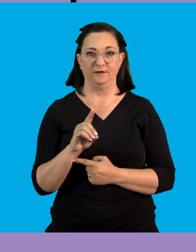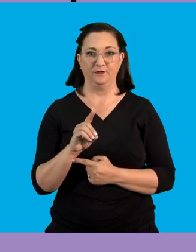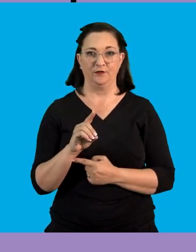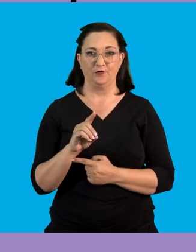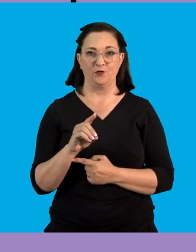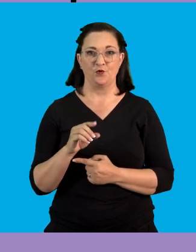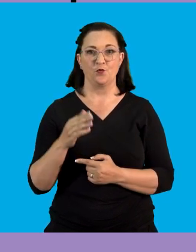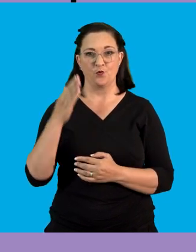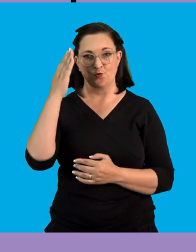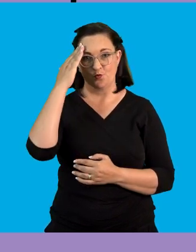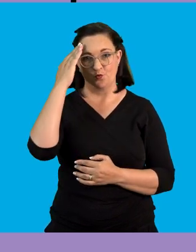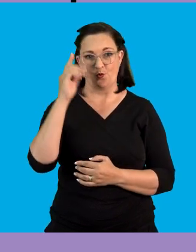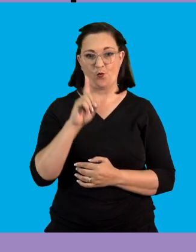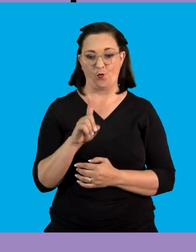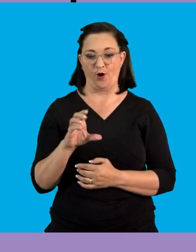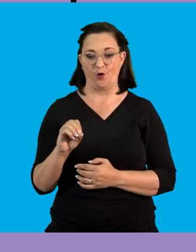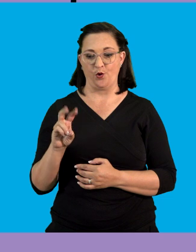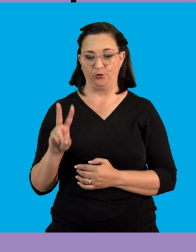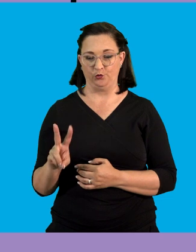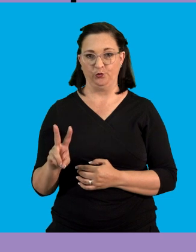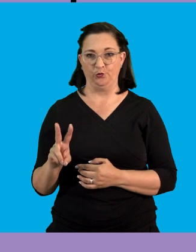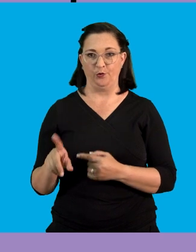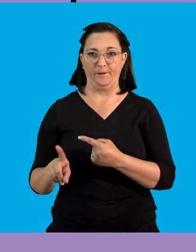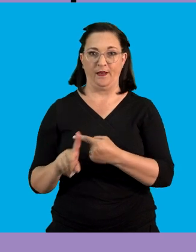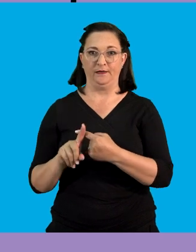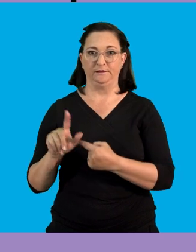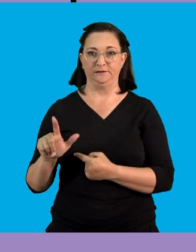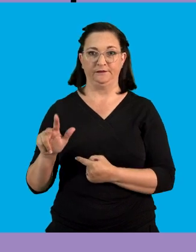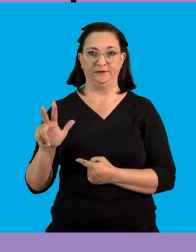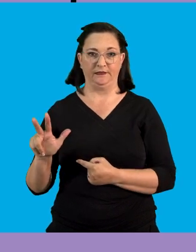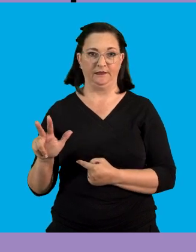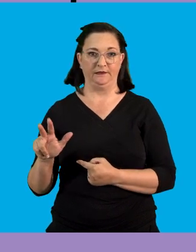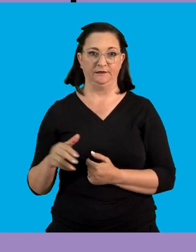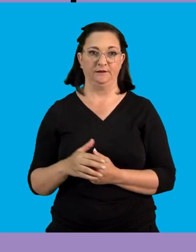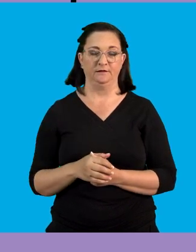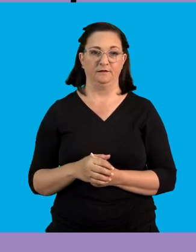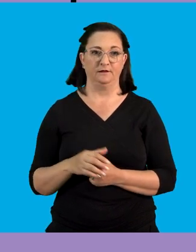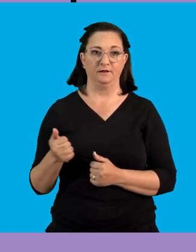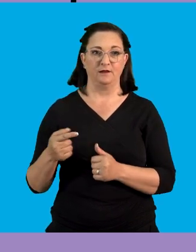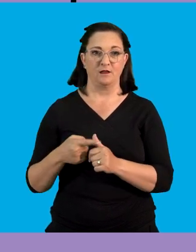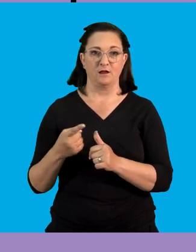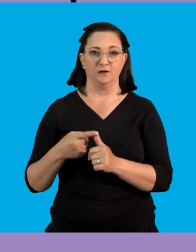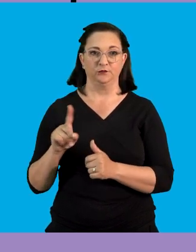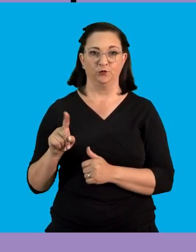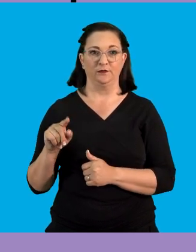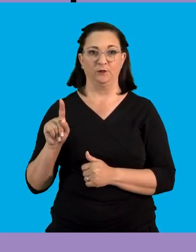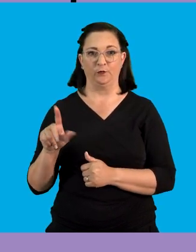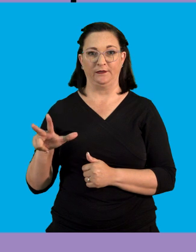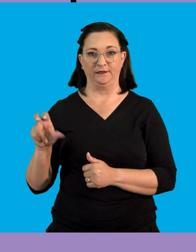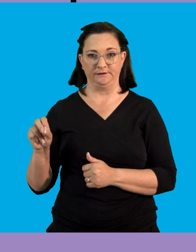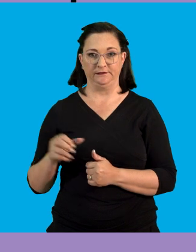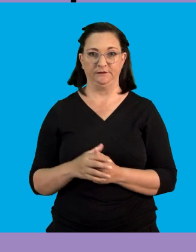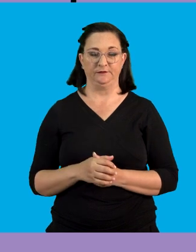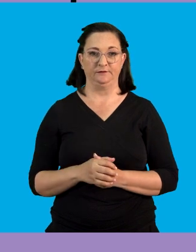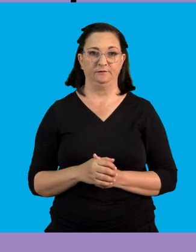given as 102 degrees plus 78 degrees. And the outcome is